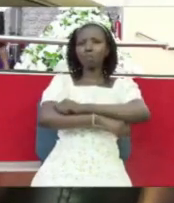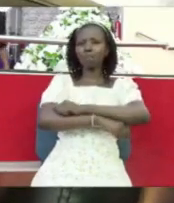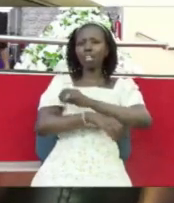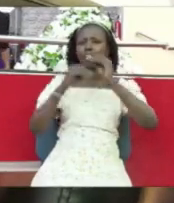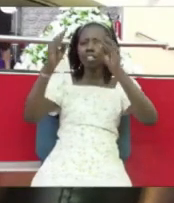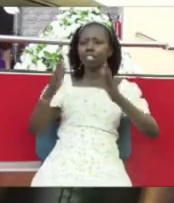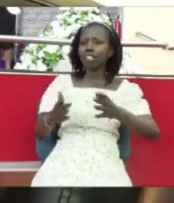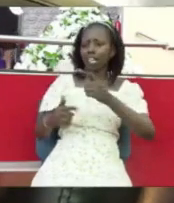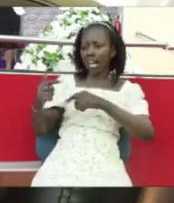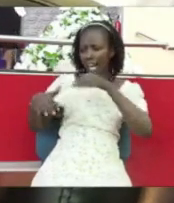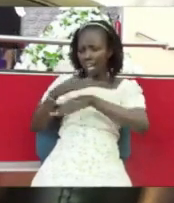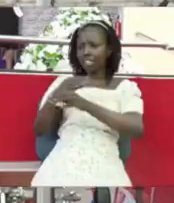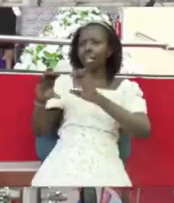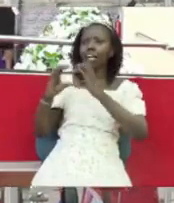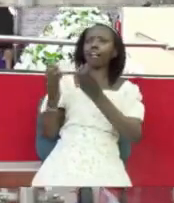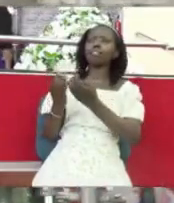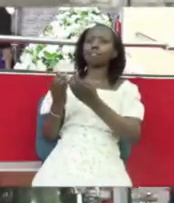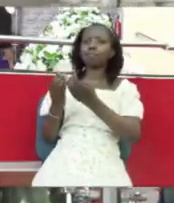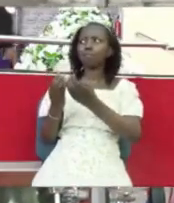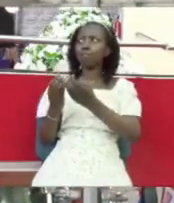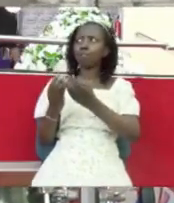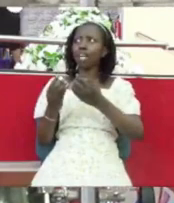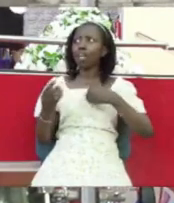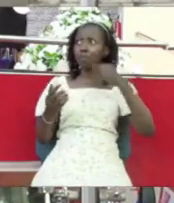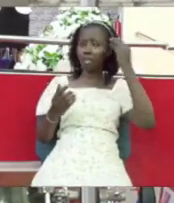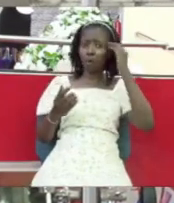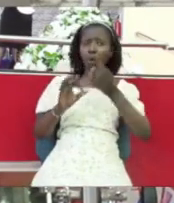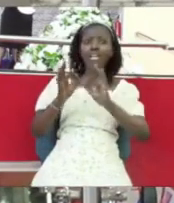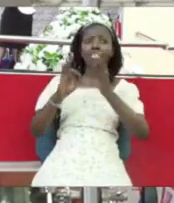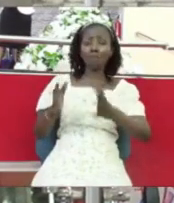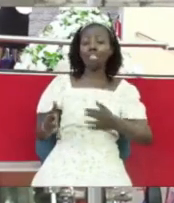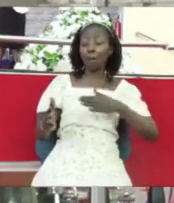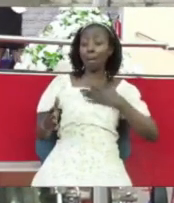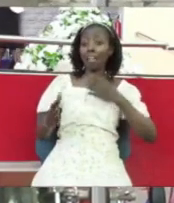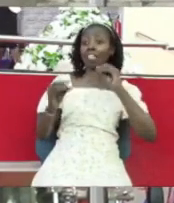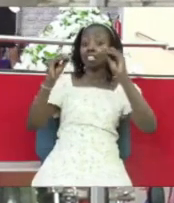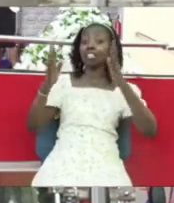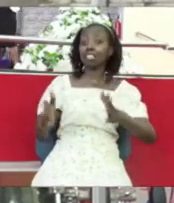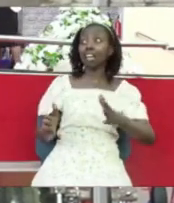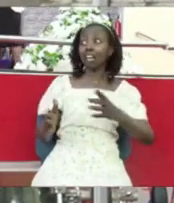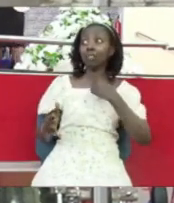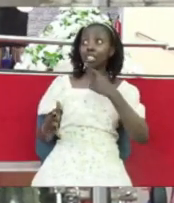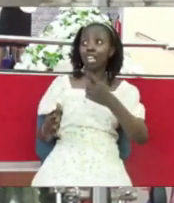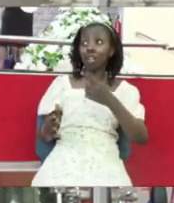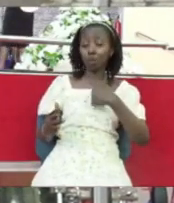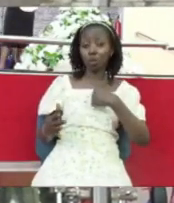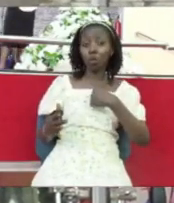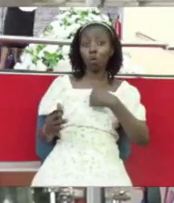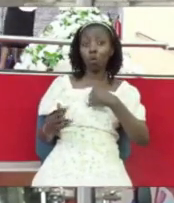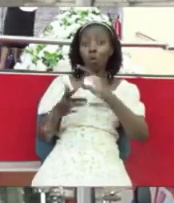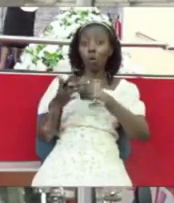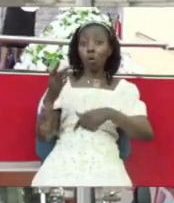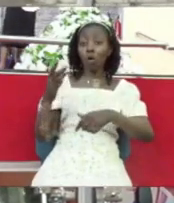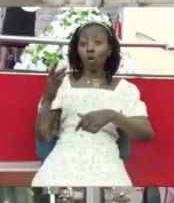come into class. Mwalimu ameingia kwenye darasa. And I know my interpreter is a teacher. Let me tell you what we used to do. Kalimani ni mwalimu pia. And what they are doing behind your back.